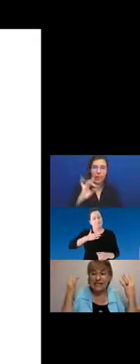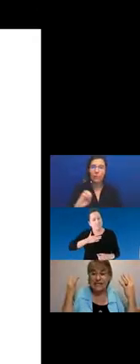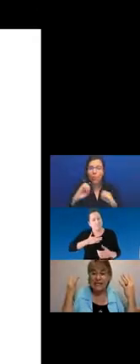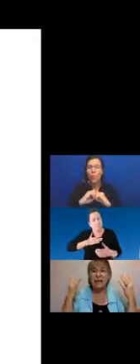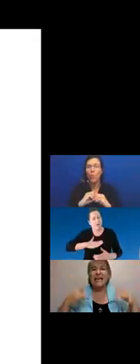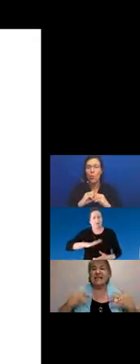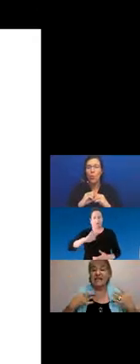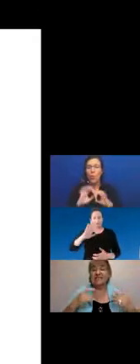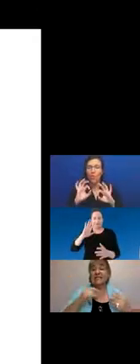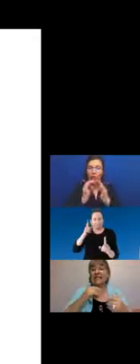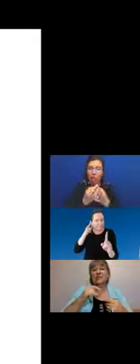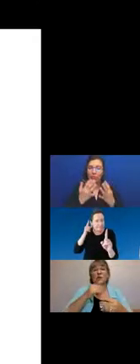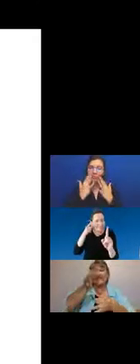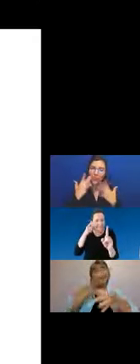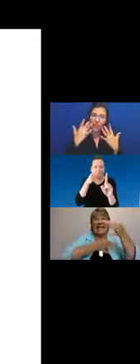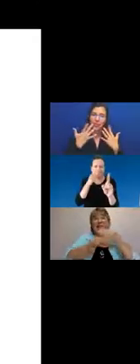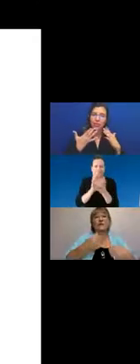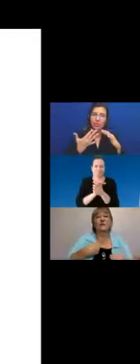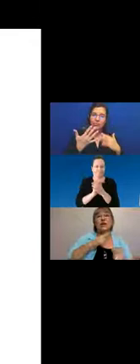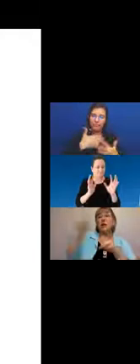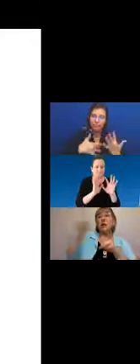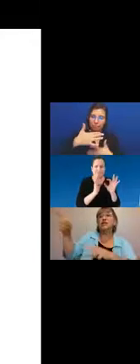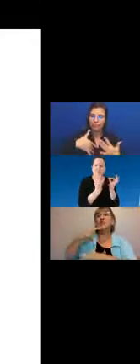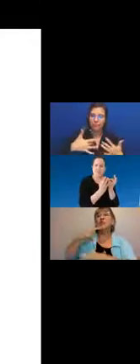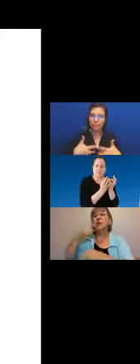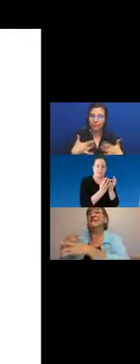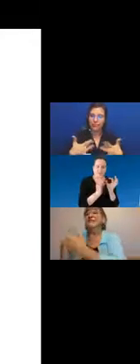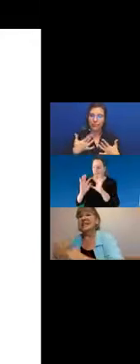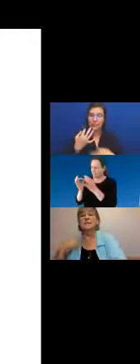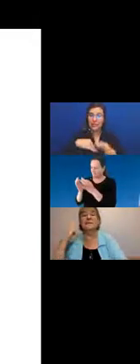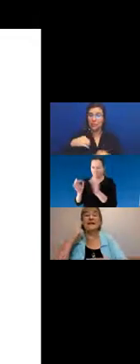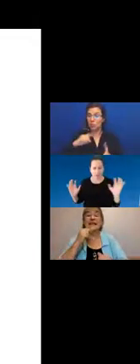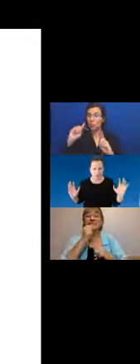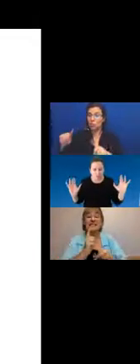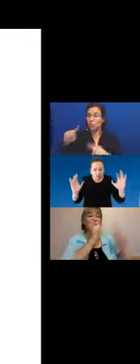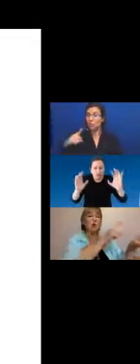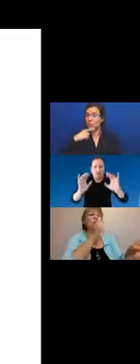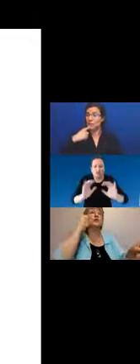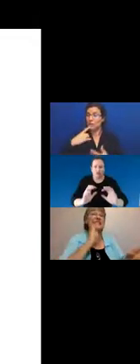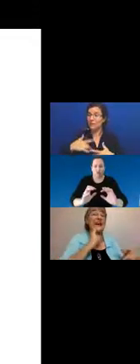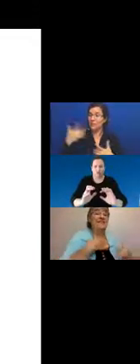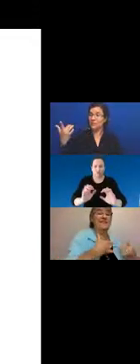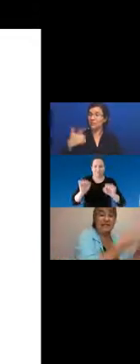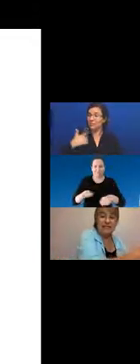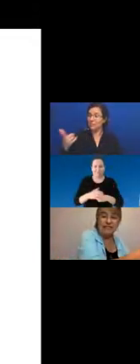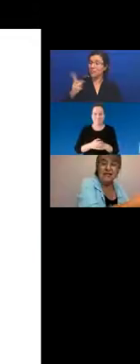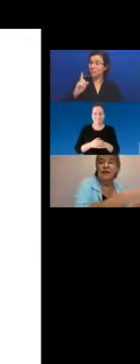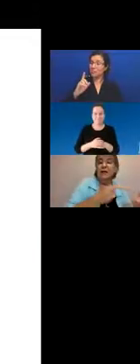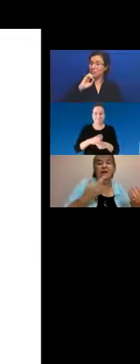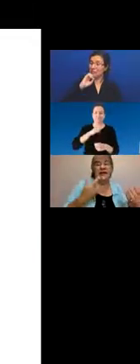family-friendly events. So instead of me going to hearing events, my deaf sister goes to deaf